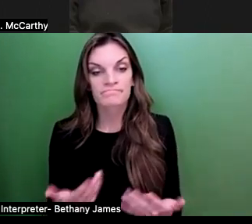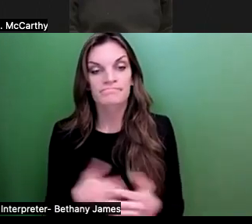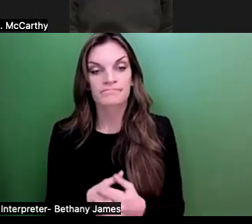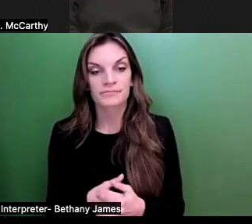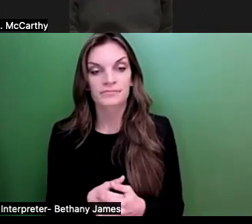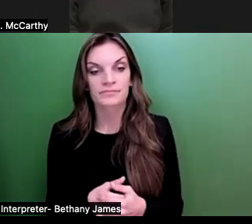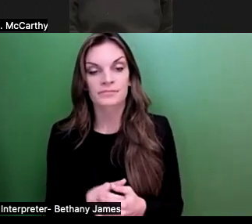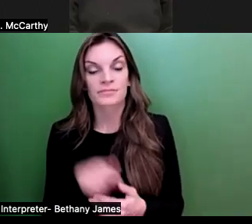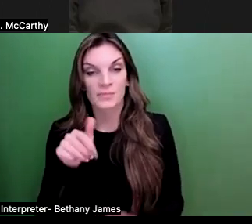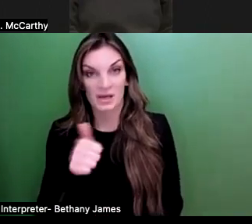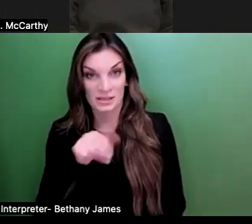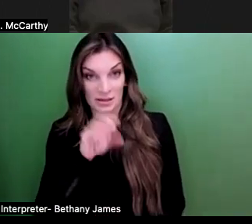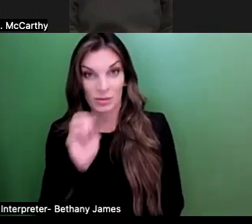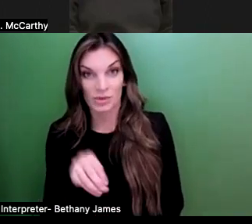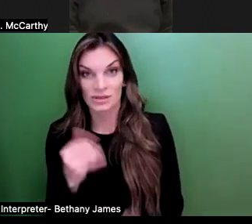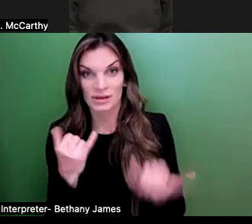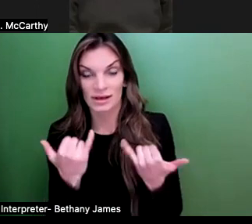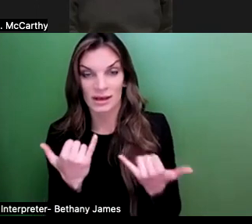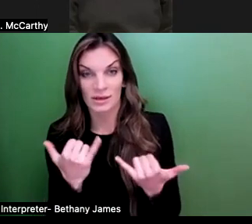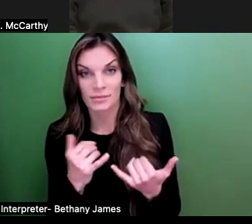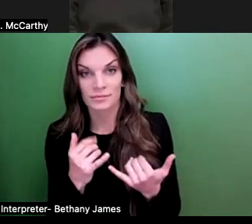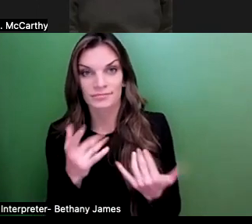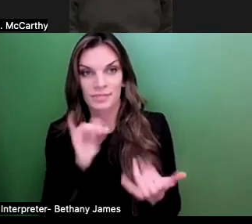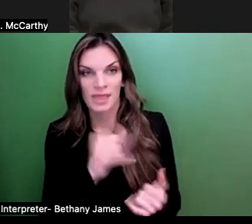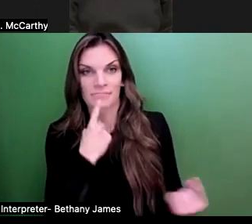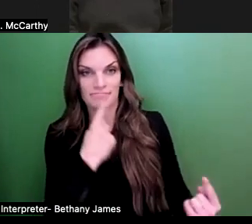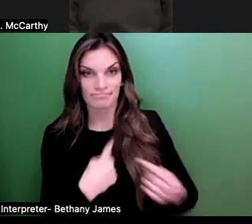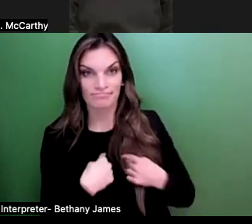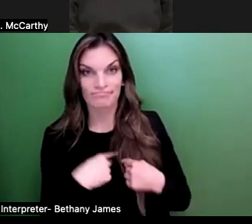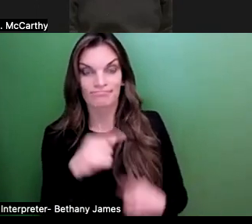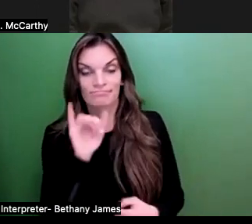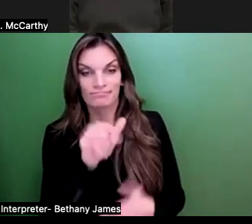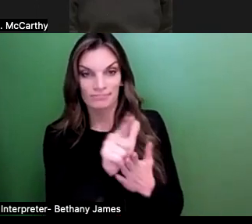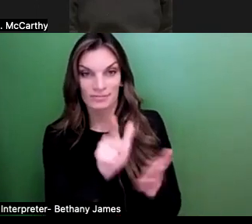The 10% that we have, by legislation, is